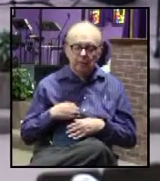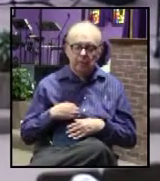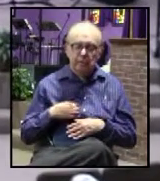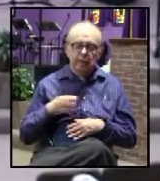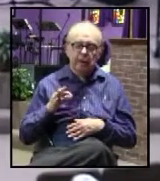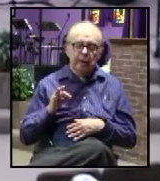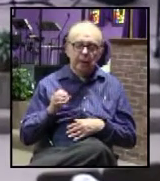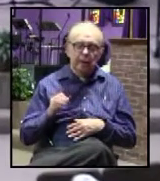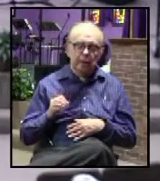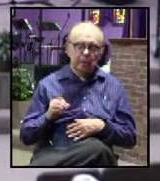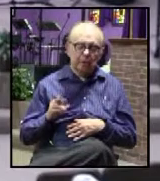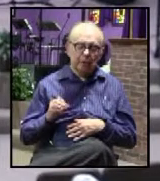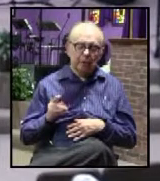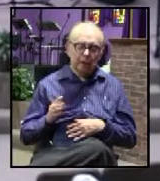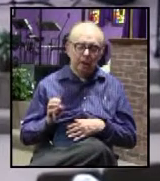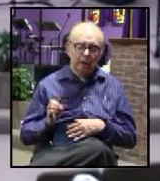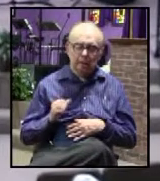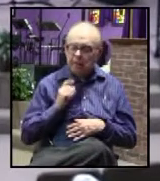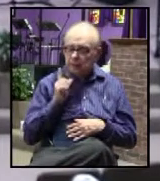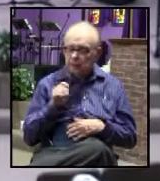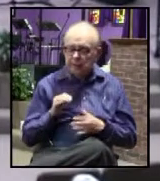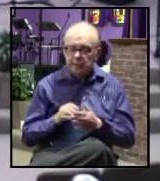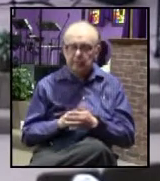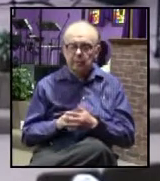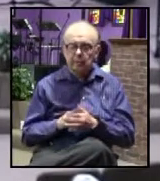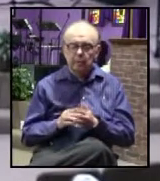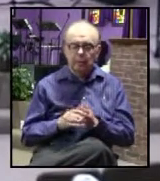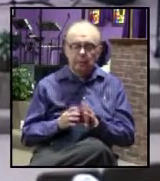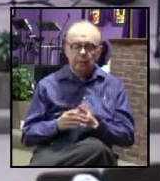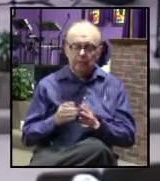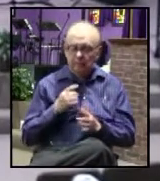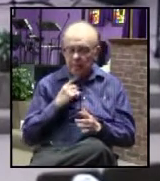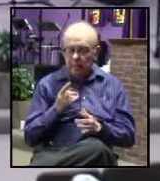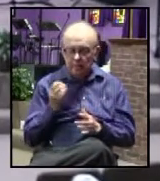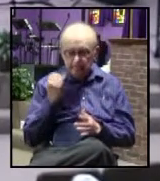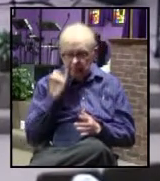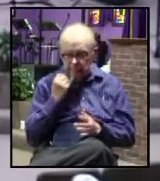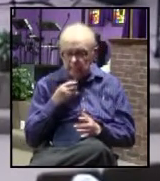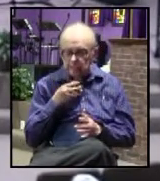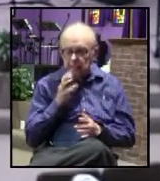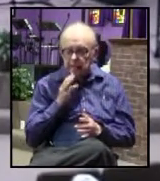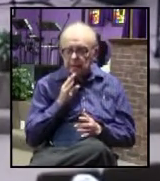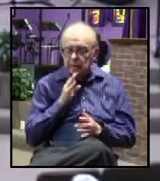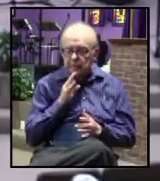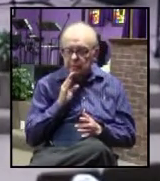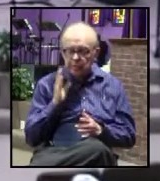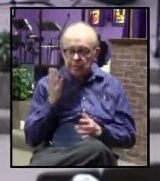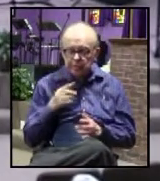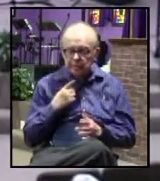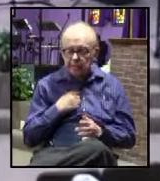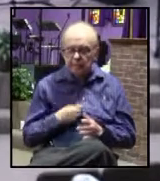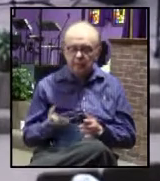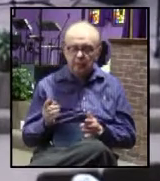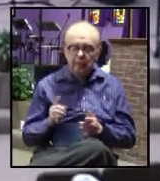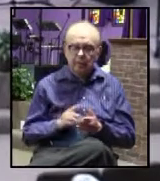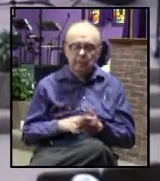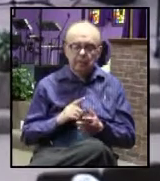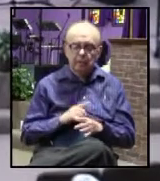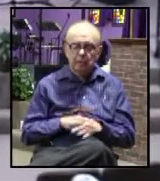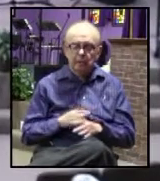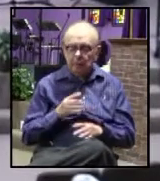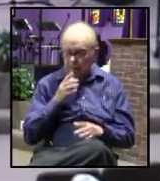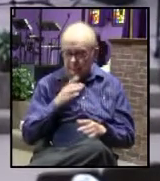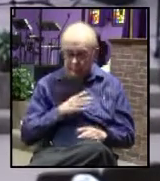fluoride. It doesn't need it. Jesus said if you drink of this water, you'll never thirst again. And there are times, ladies